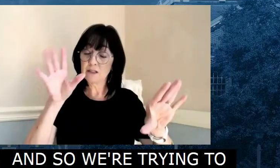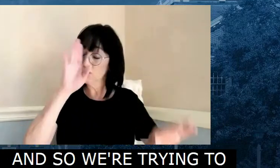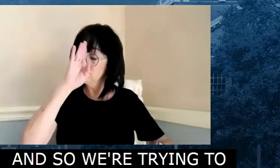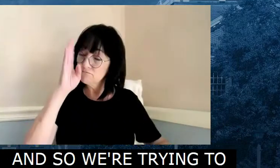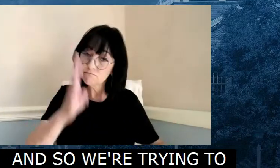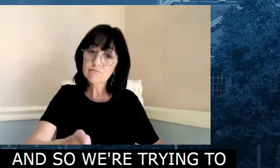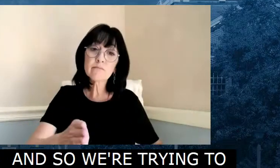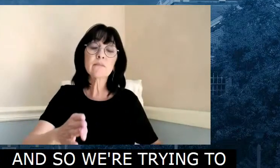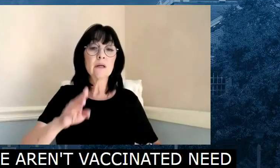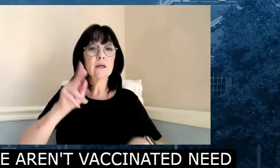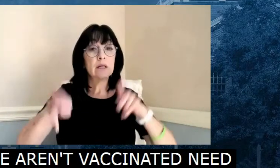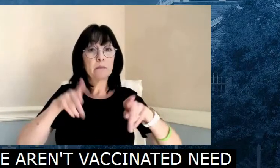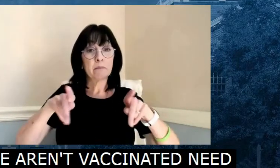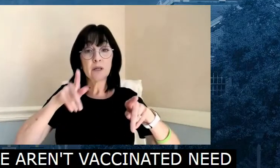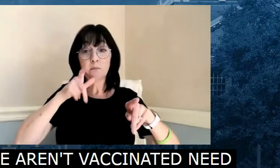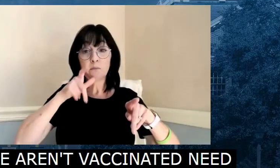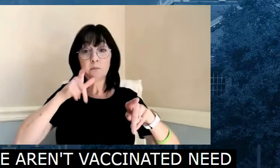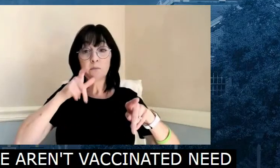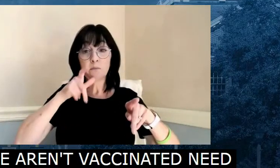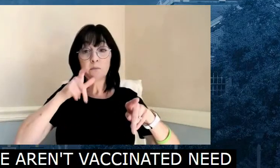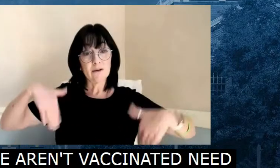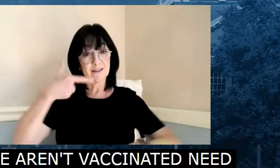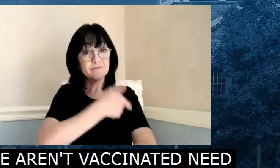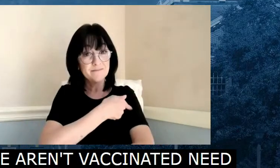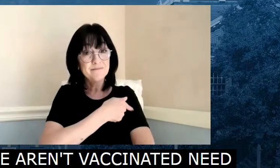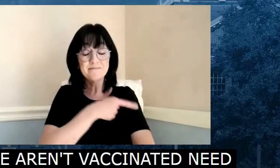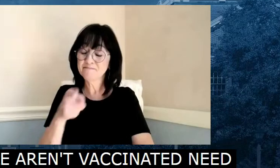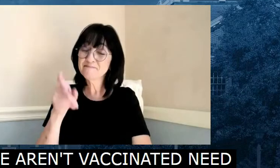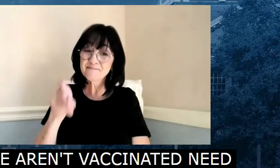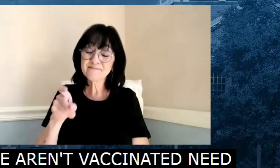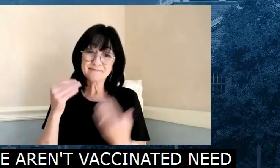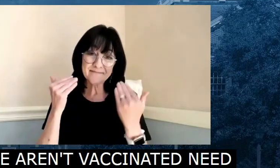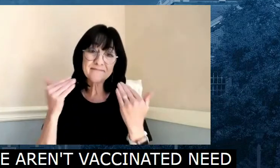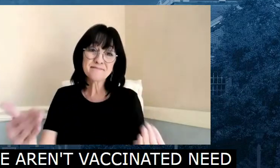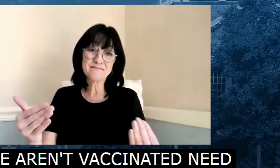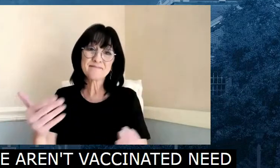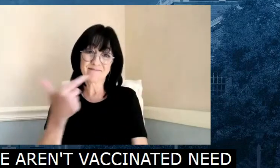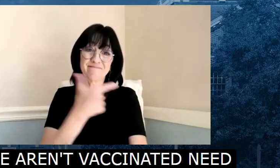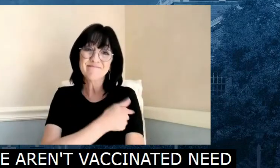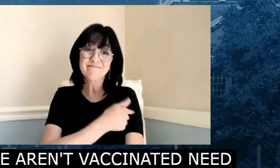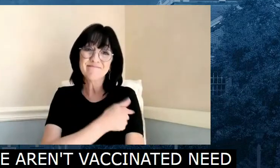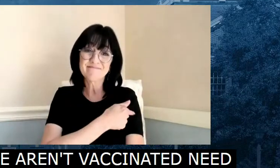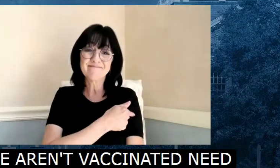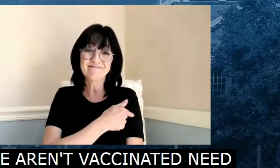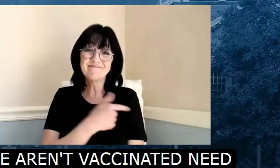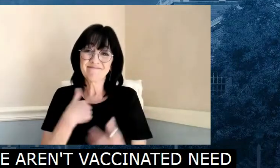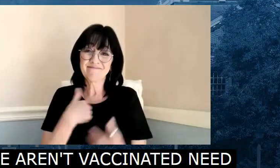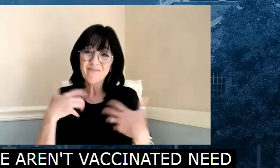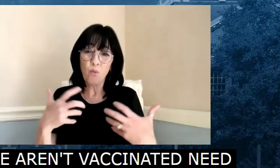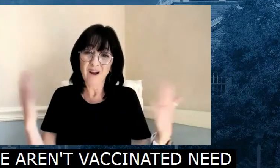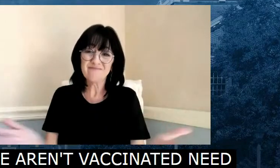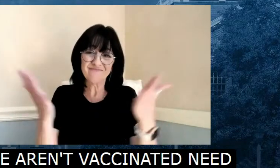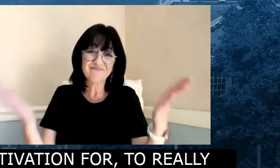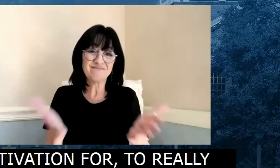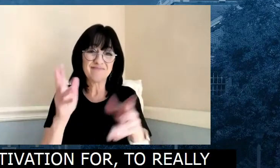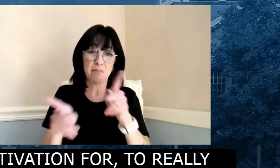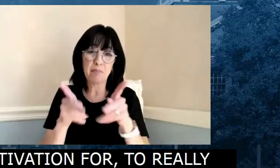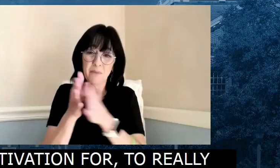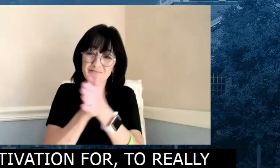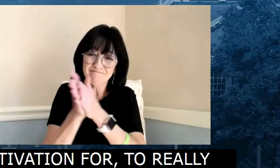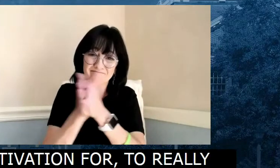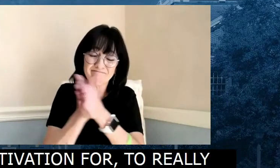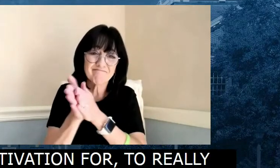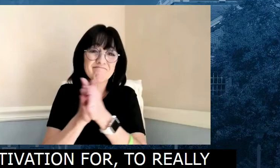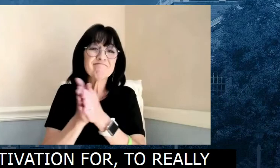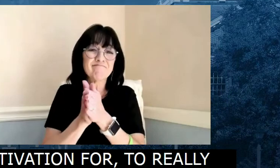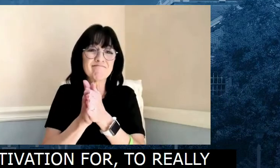this as motivation to really lean into our efforts to get folks vaccinated. And I think we